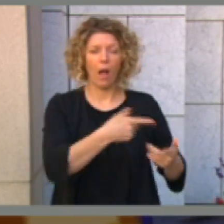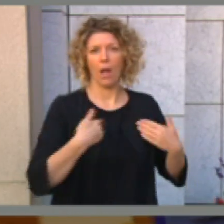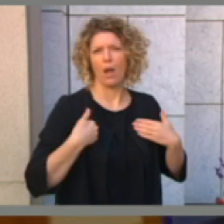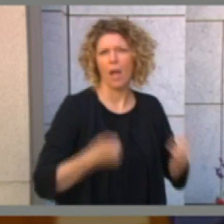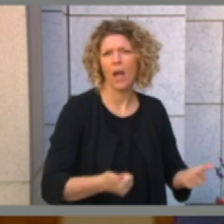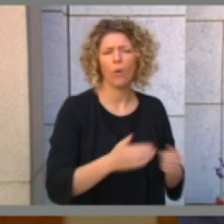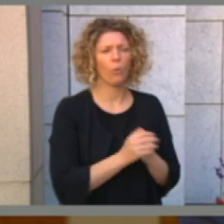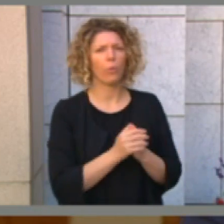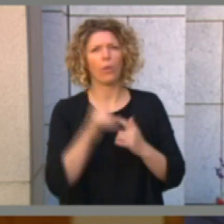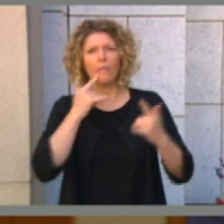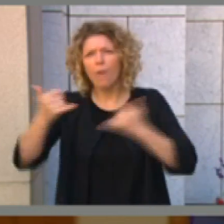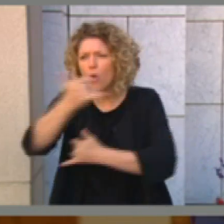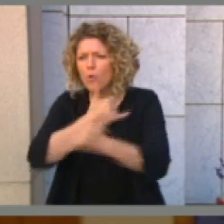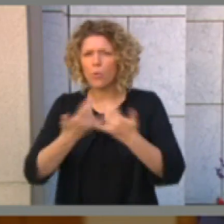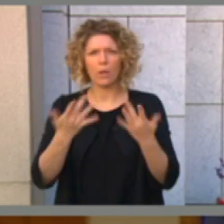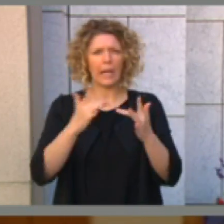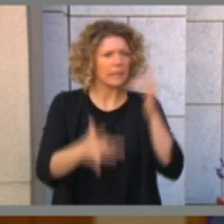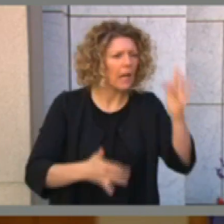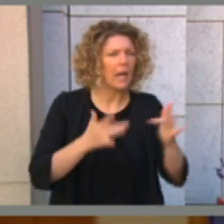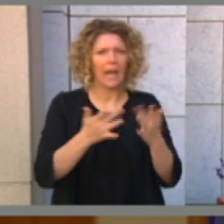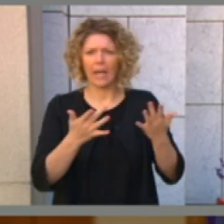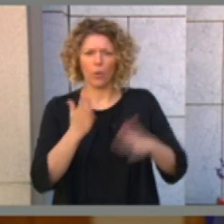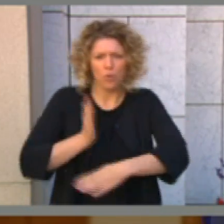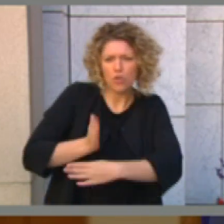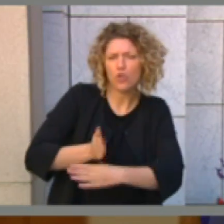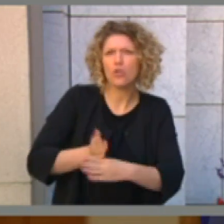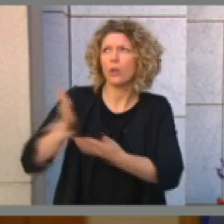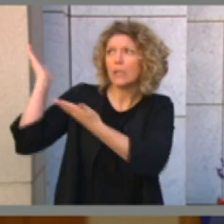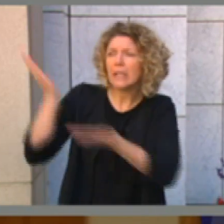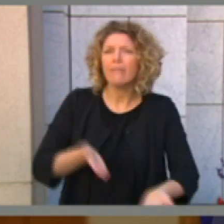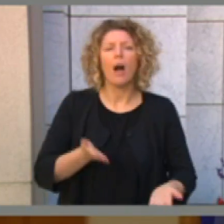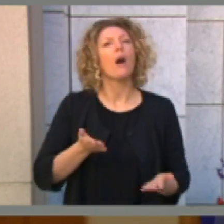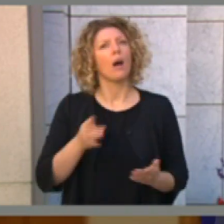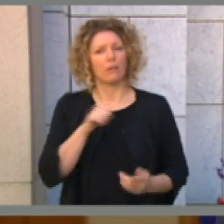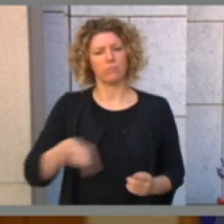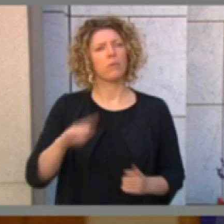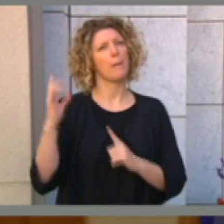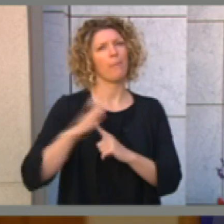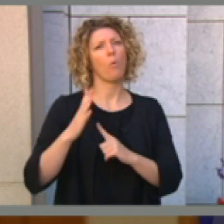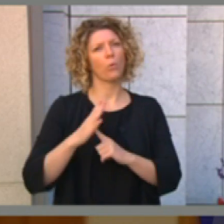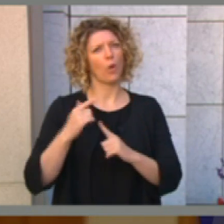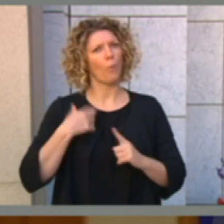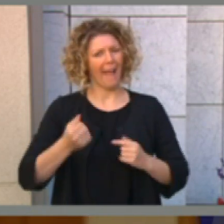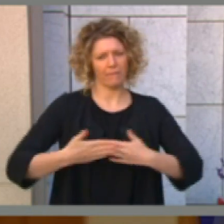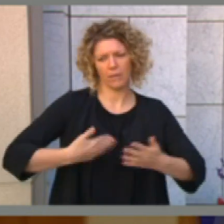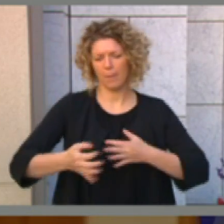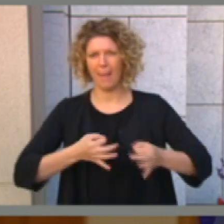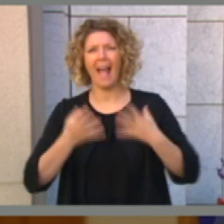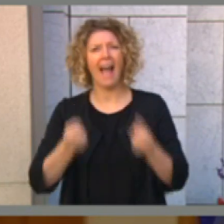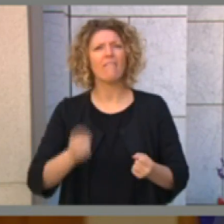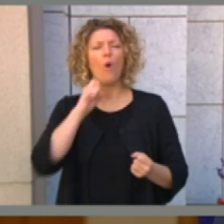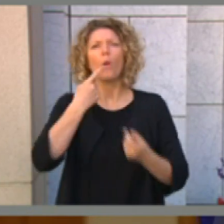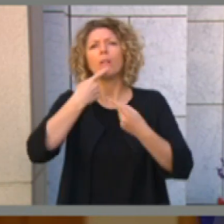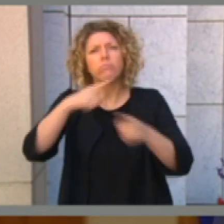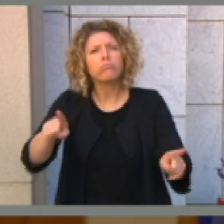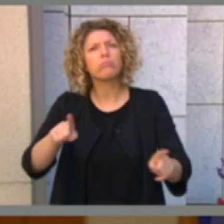power or telecommunications. They're the people we're getting our information from. We'll continue to update you as regularly as is possible with clear decisions on what